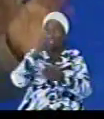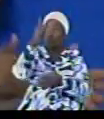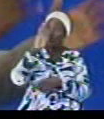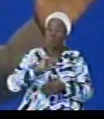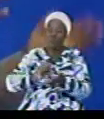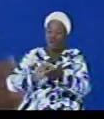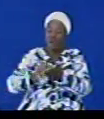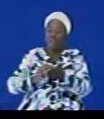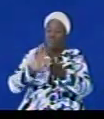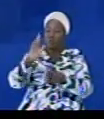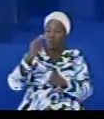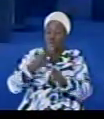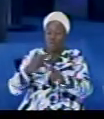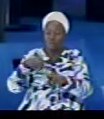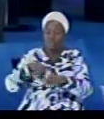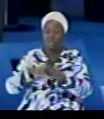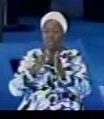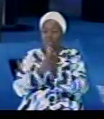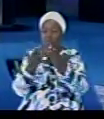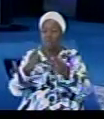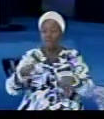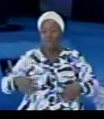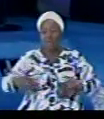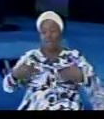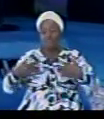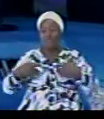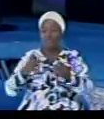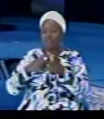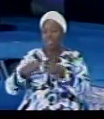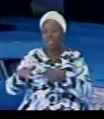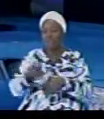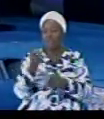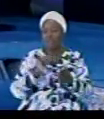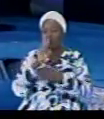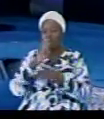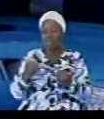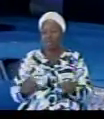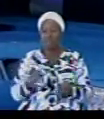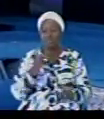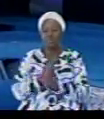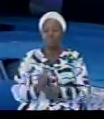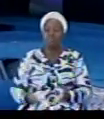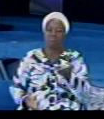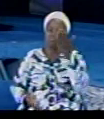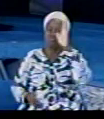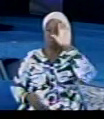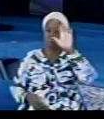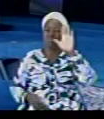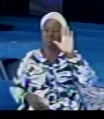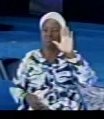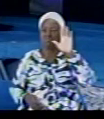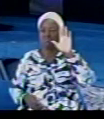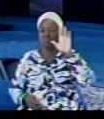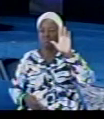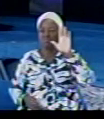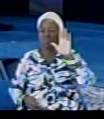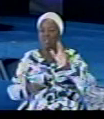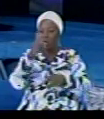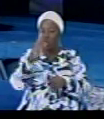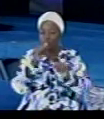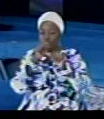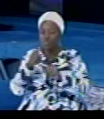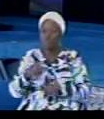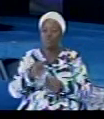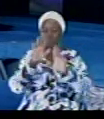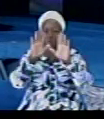the book of life. Wherever you are, raise up your hand. God bless you there. Wonderful. God bless you